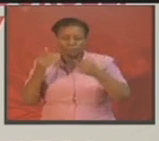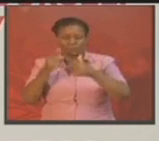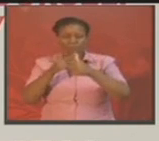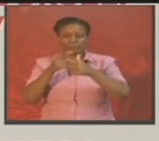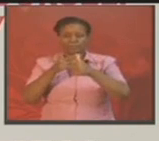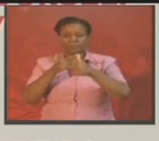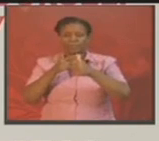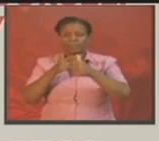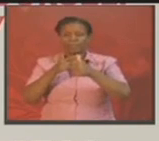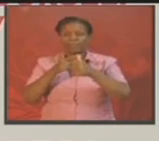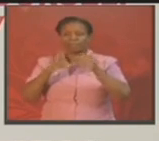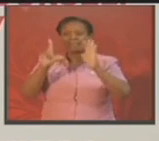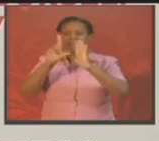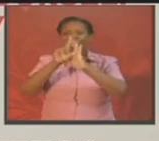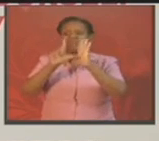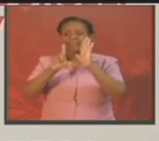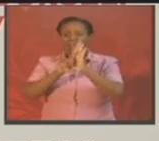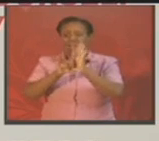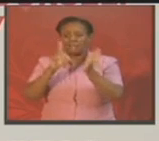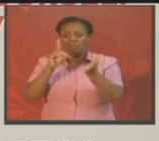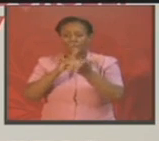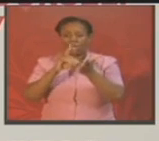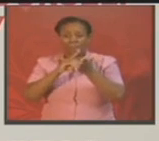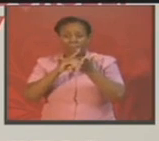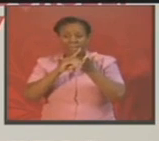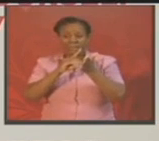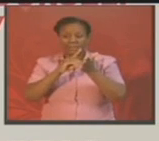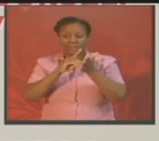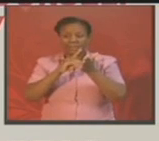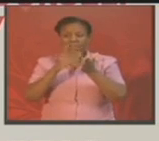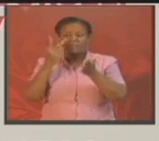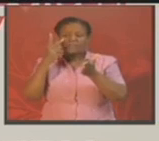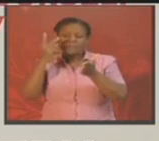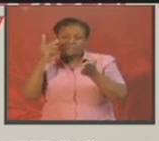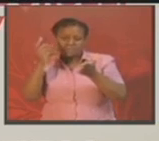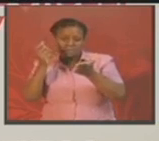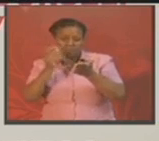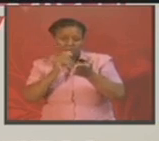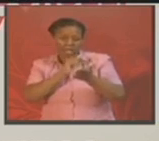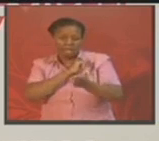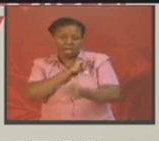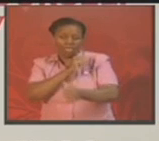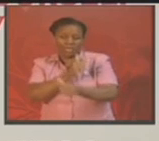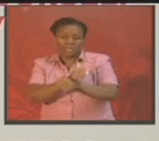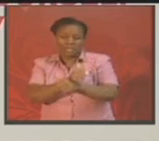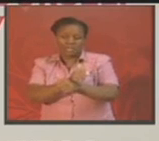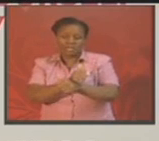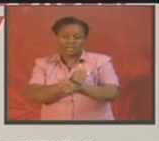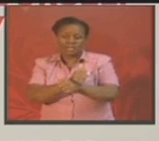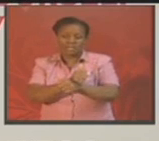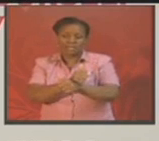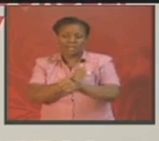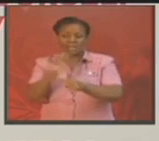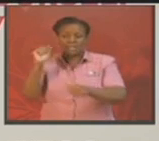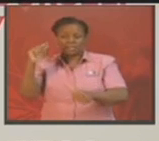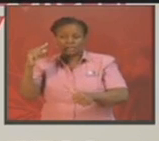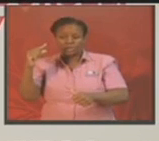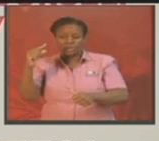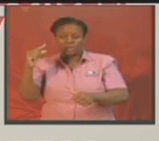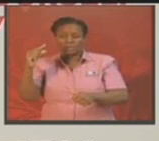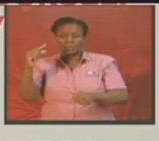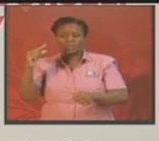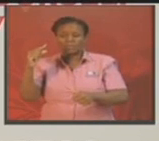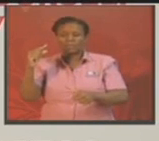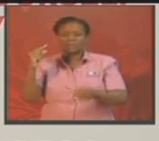document which has to be vetted by the Attorney General and the SolGen. It basically outlines what